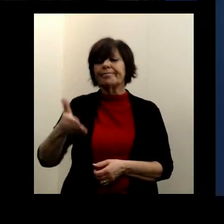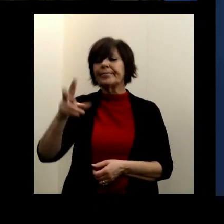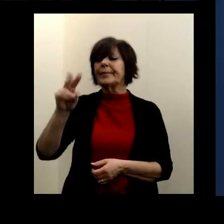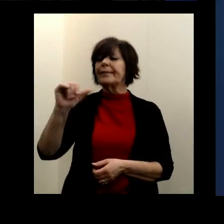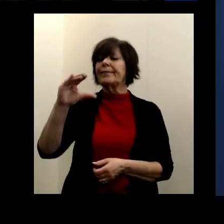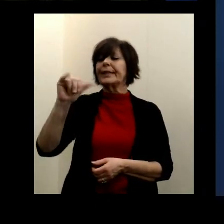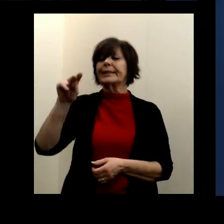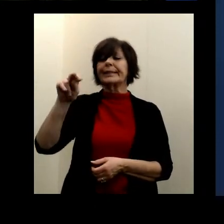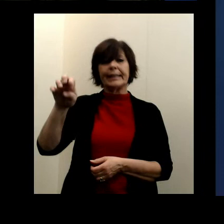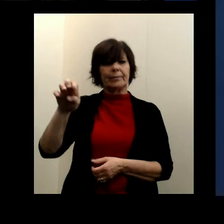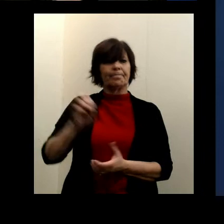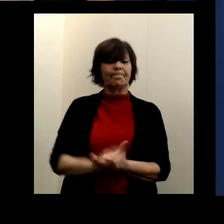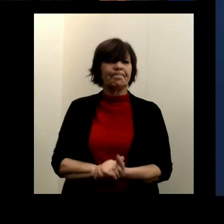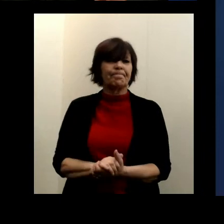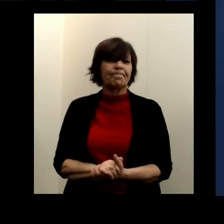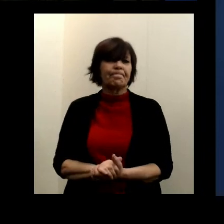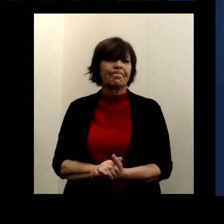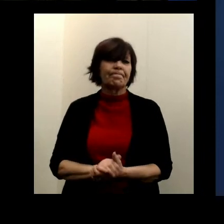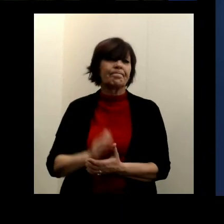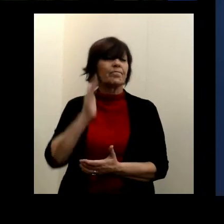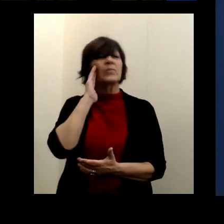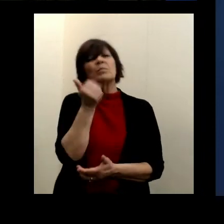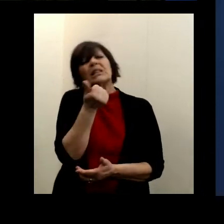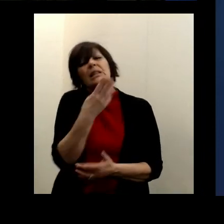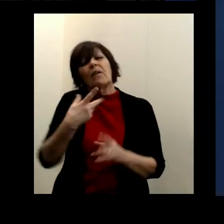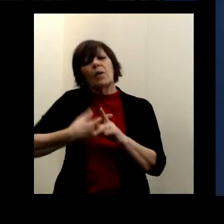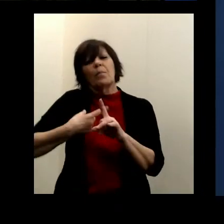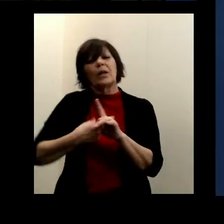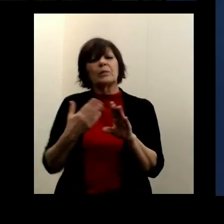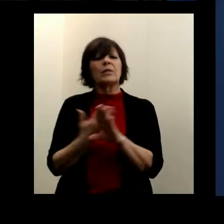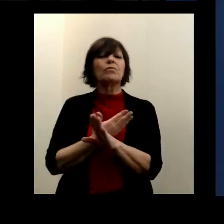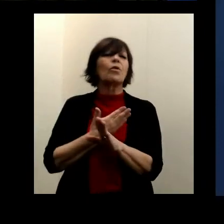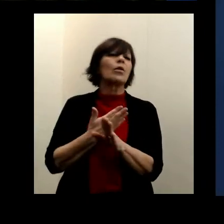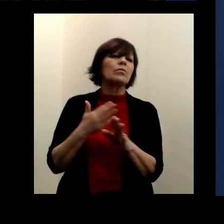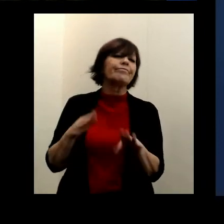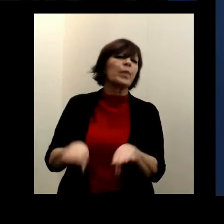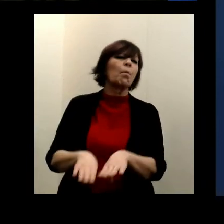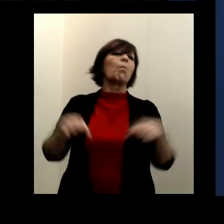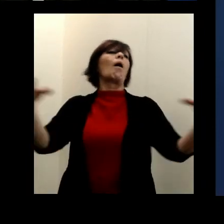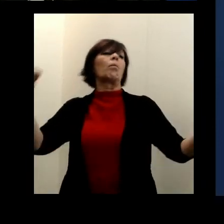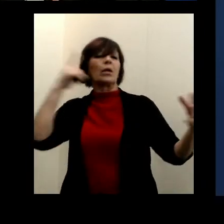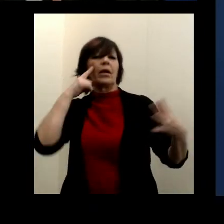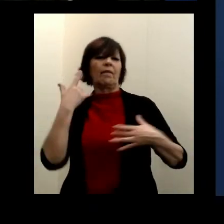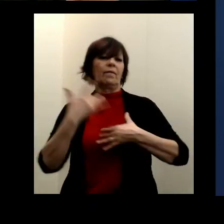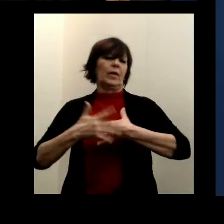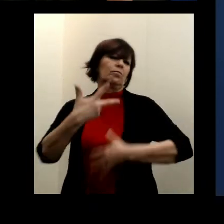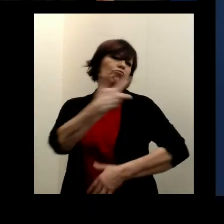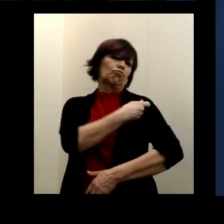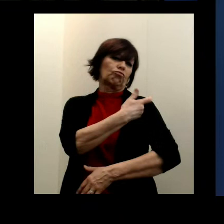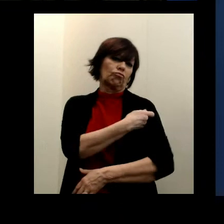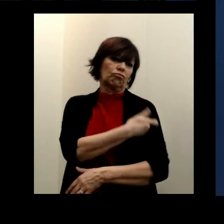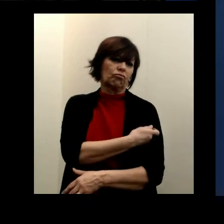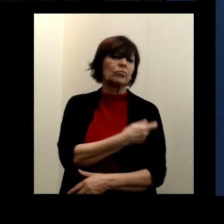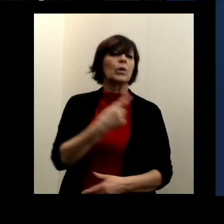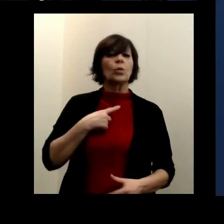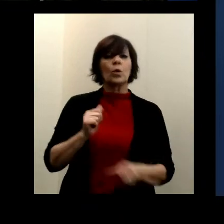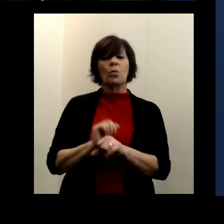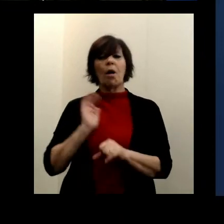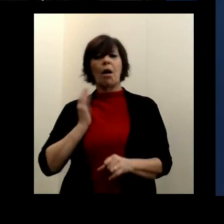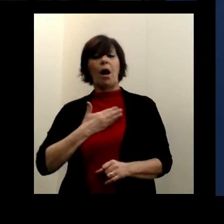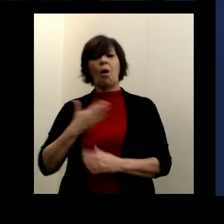erie.gov/COVID19/vaccine. As we noted, it'll be several months before the general public has access to vaccines. We are working on our